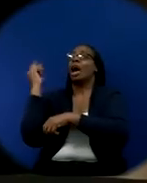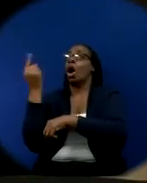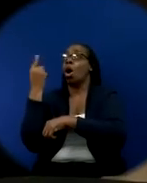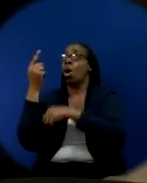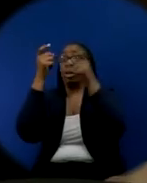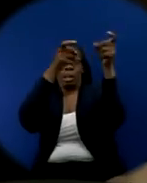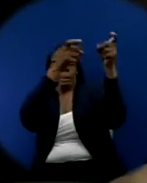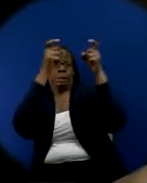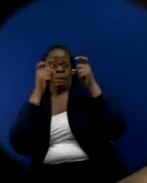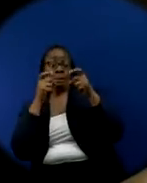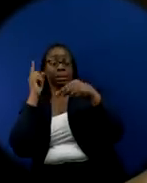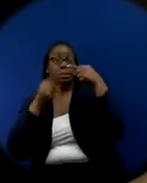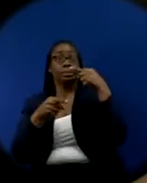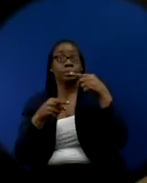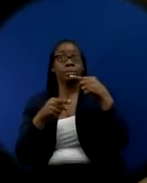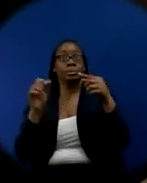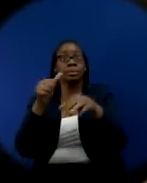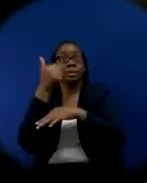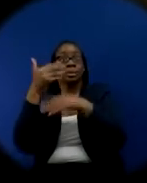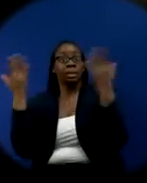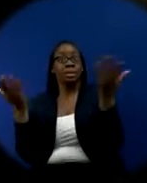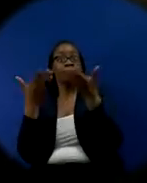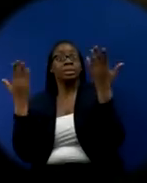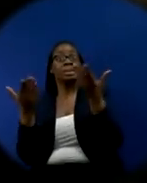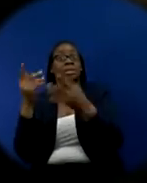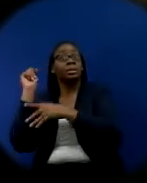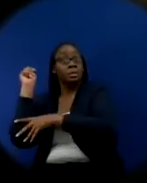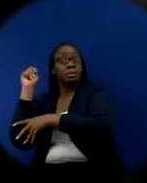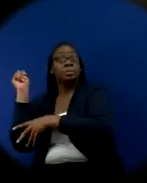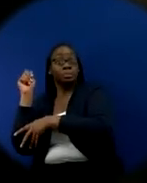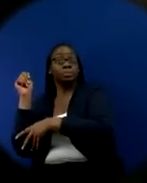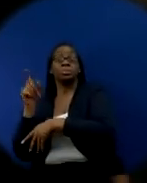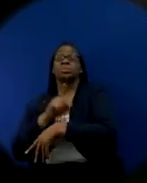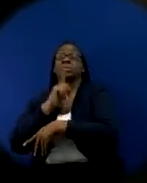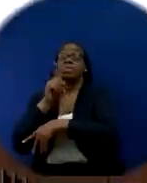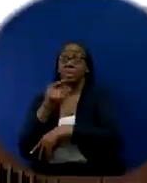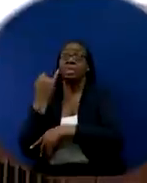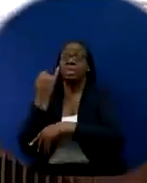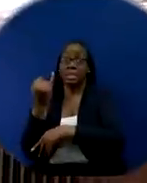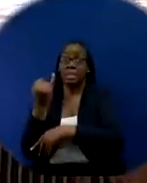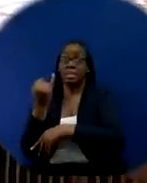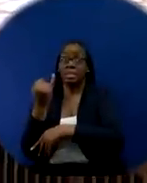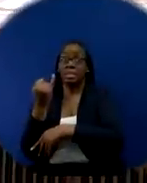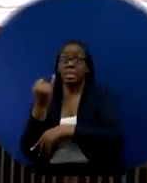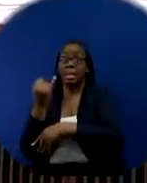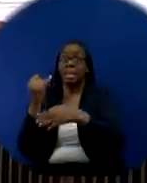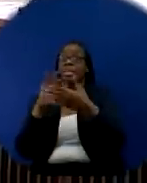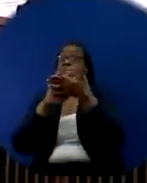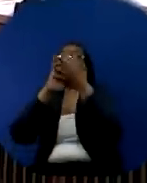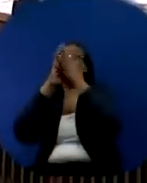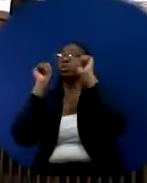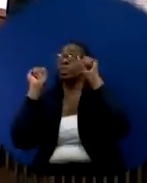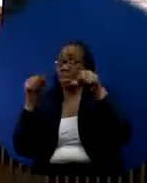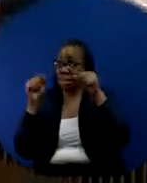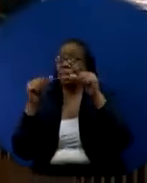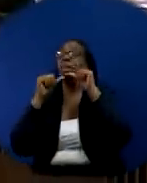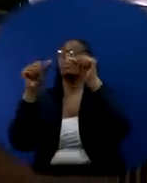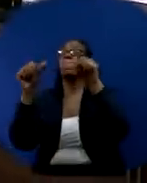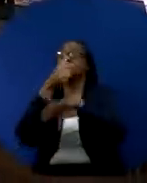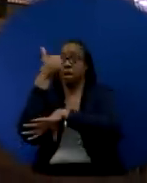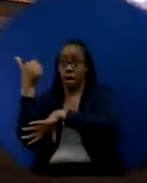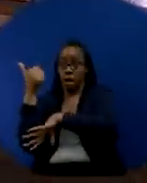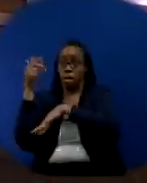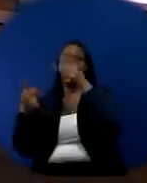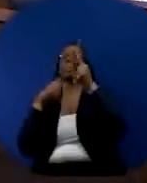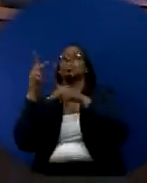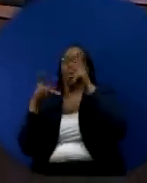I give anybody in here today who can testify? It really is a blessing to be a blessing. Yes,